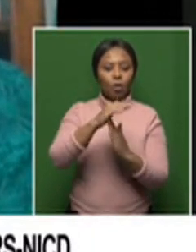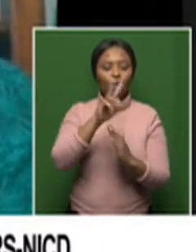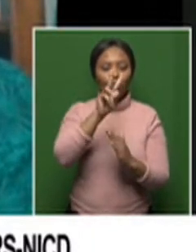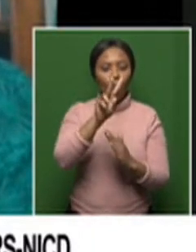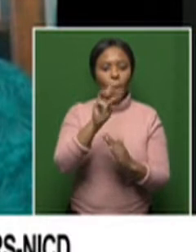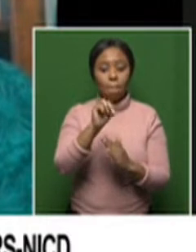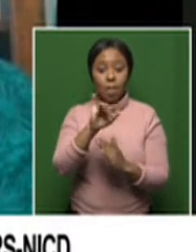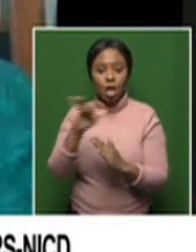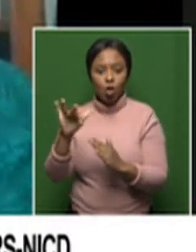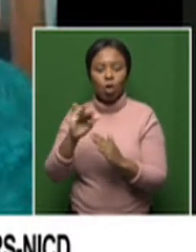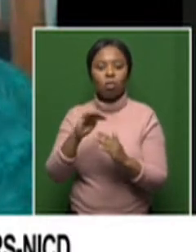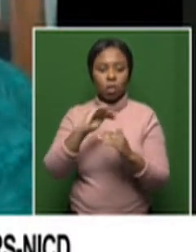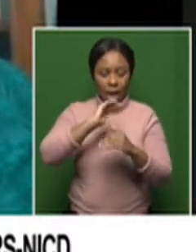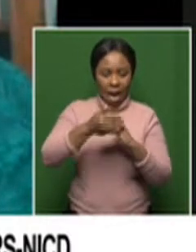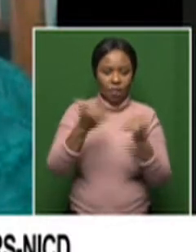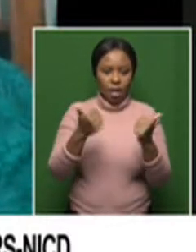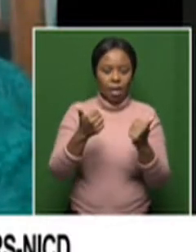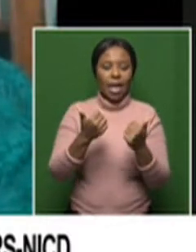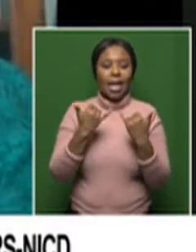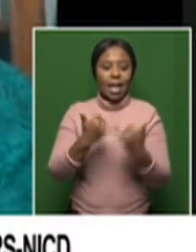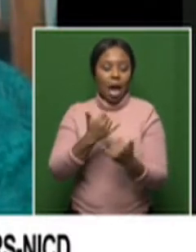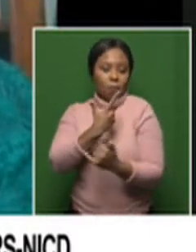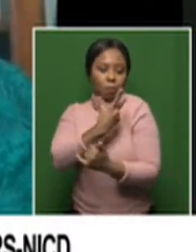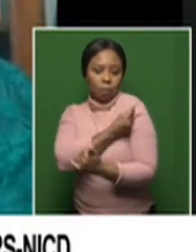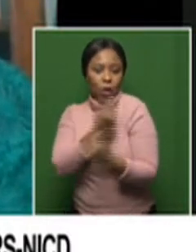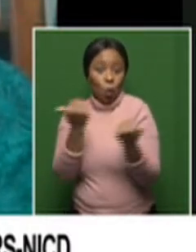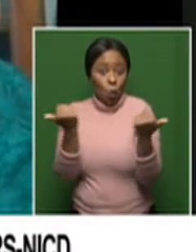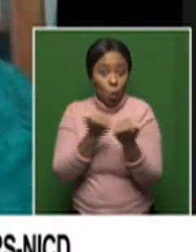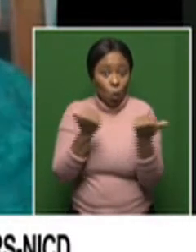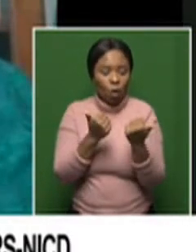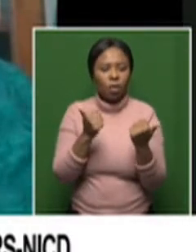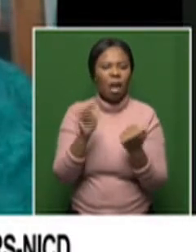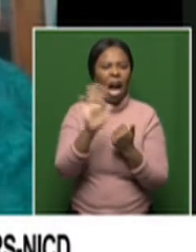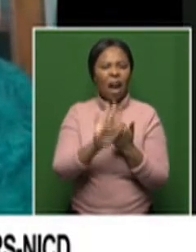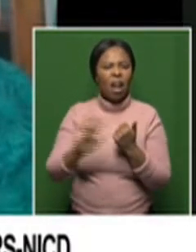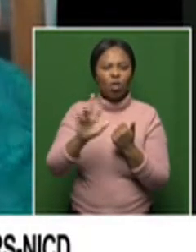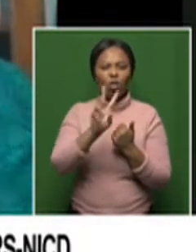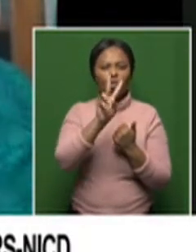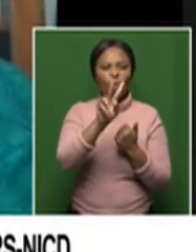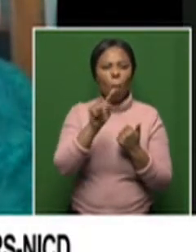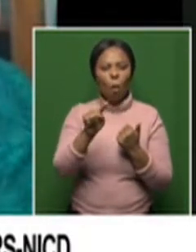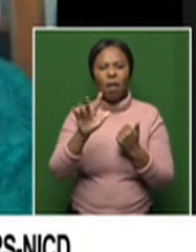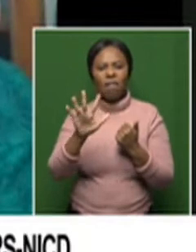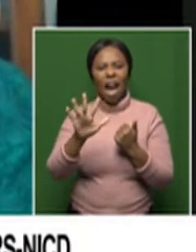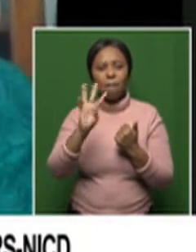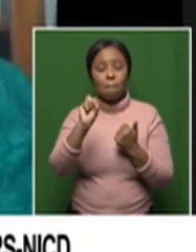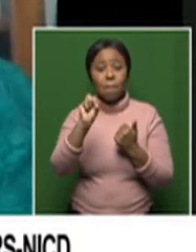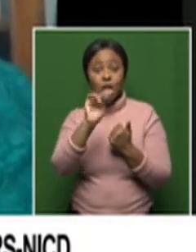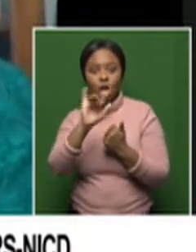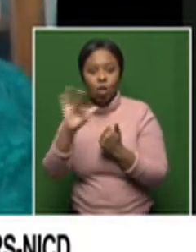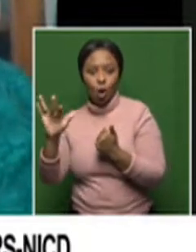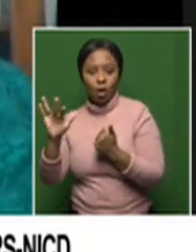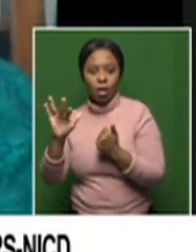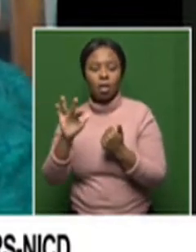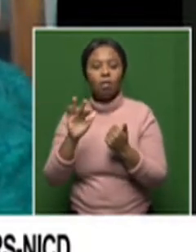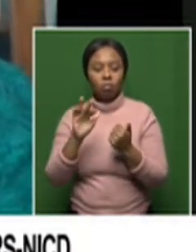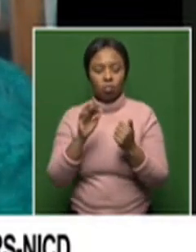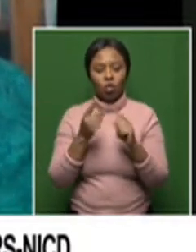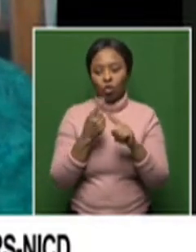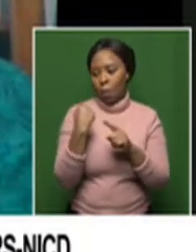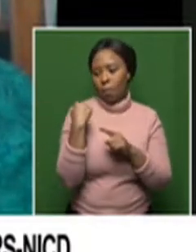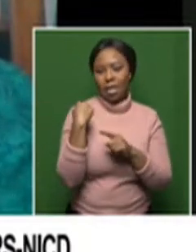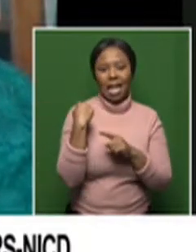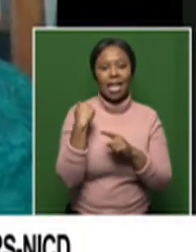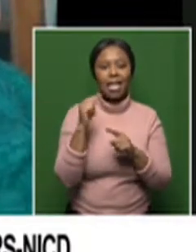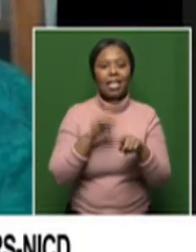campaign, and that we have now vaccinated a total in almost around 2.5 million as of yesterday,